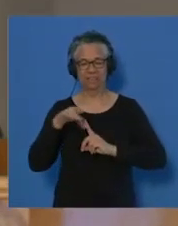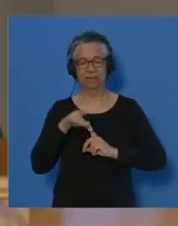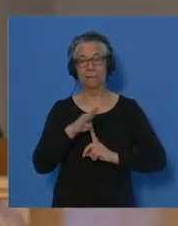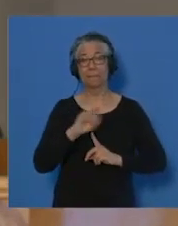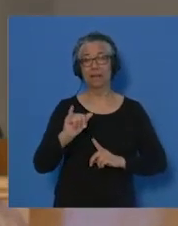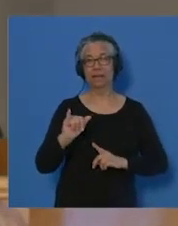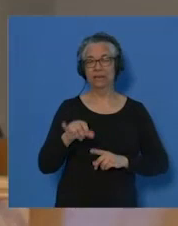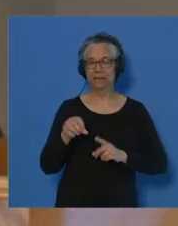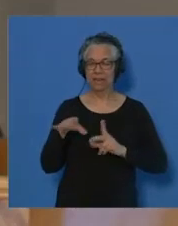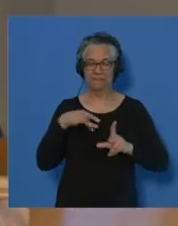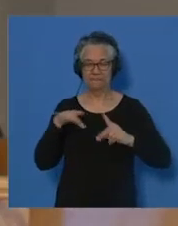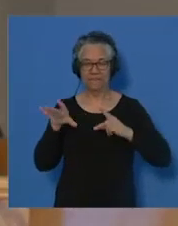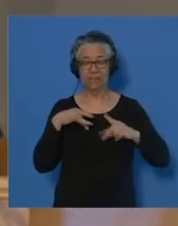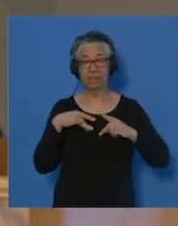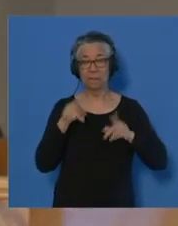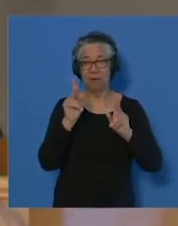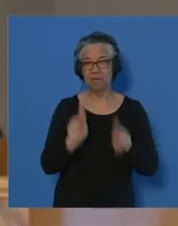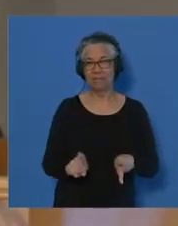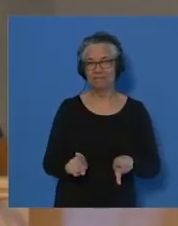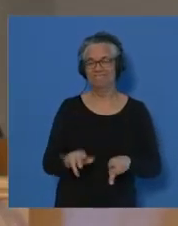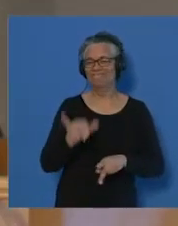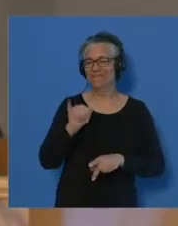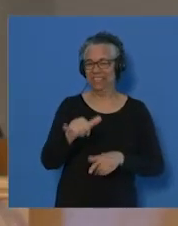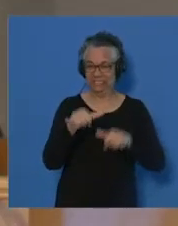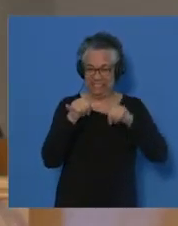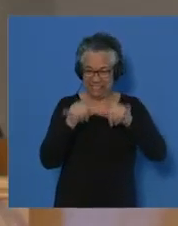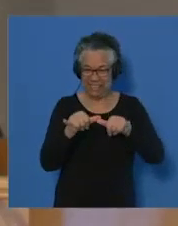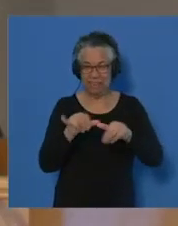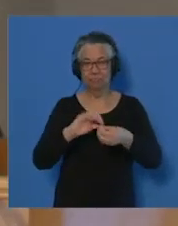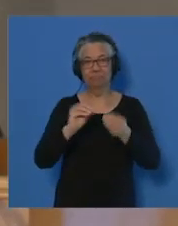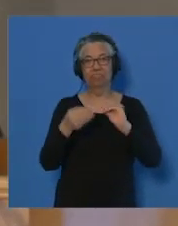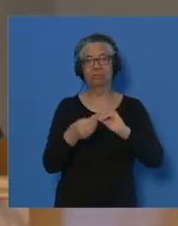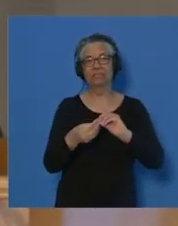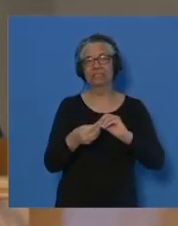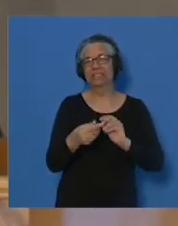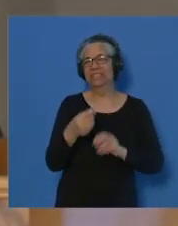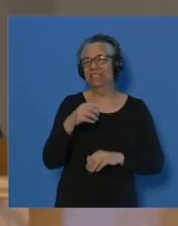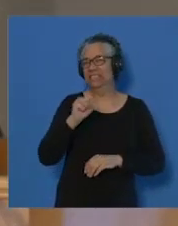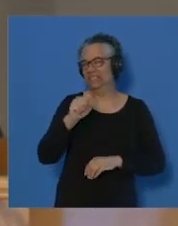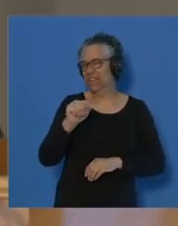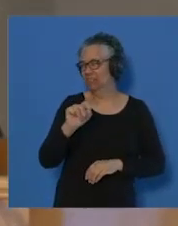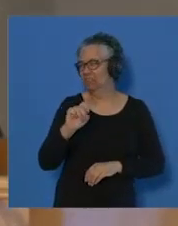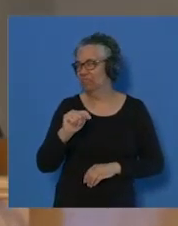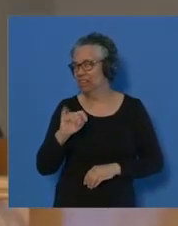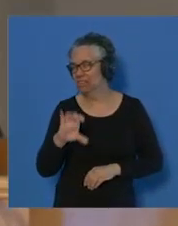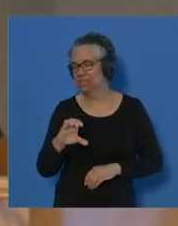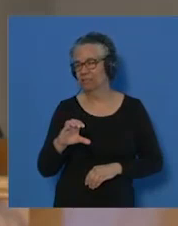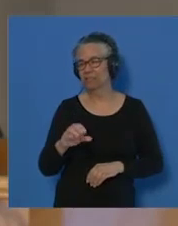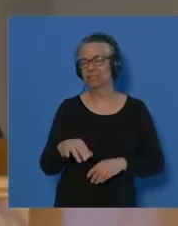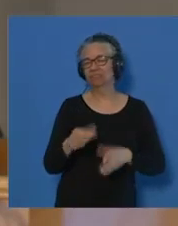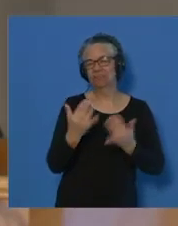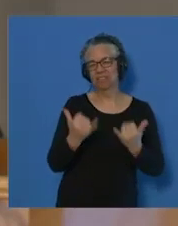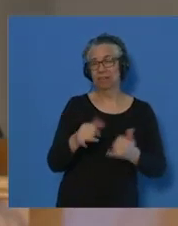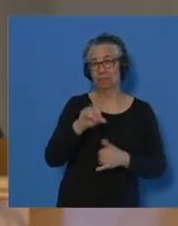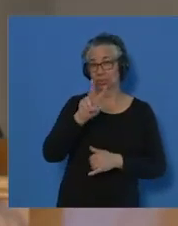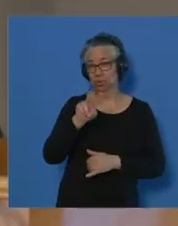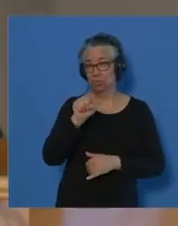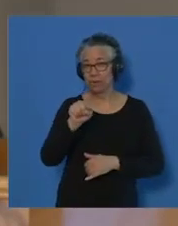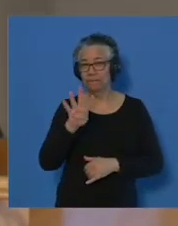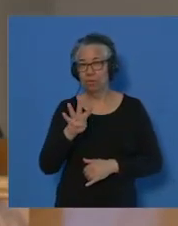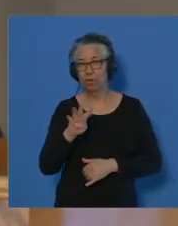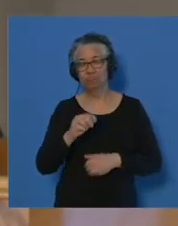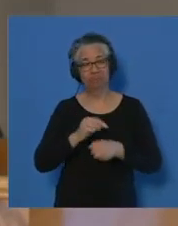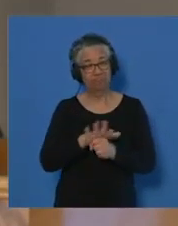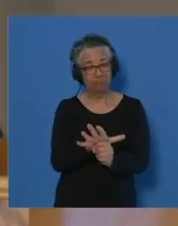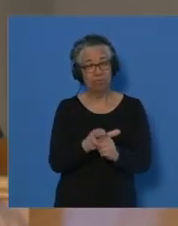person. The R0 is a static number, and currently it is estimated at 2.4 for COVID-19, and